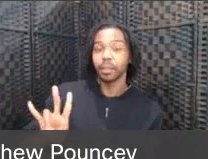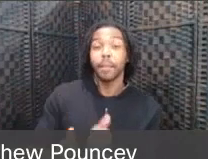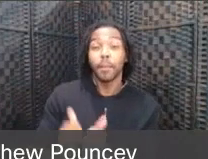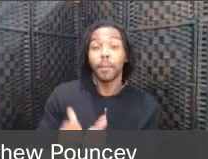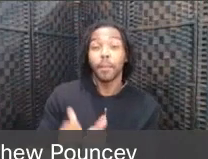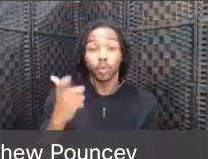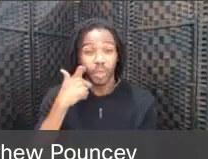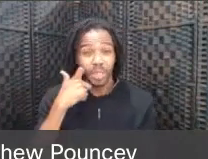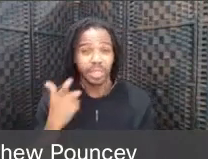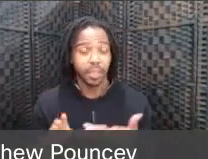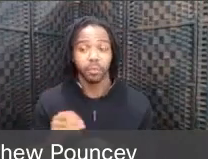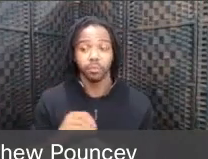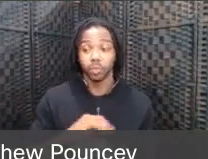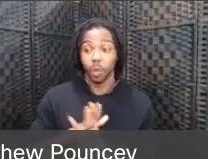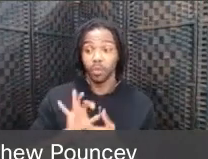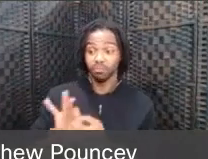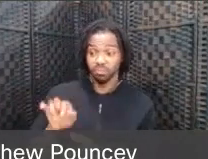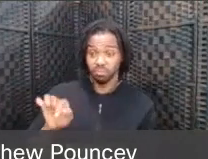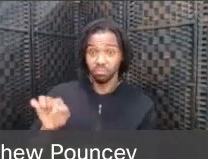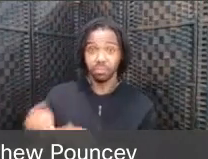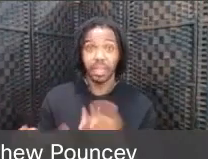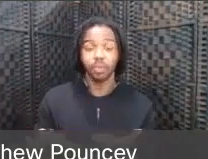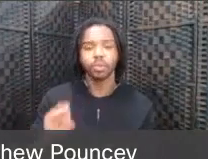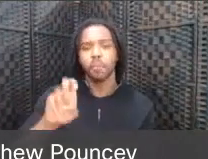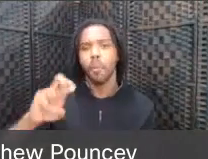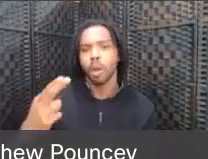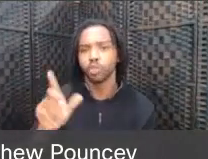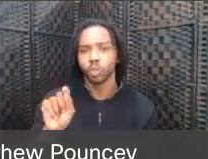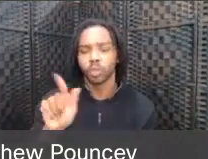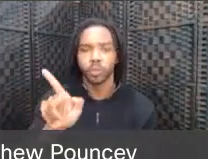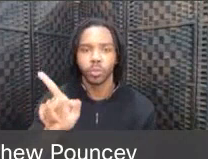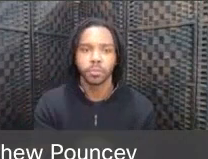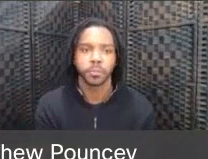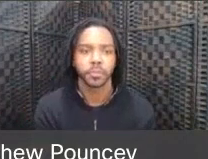as COVID related was in March of 2021.